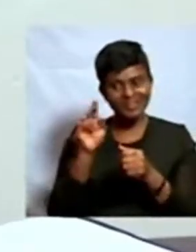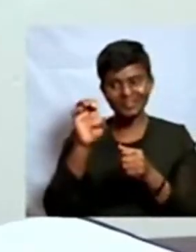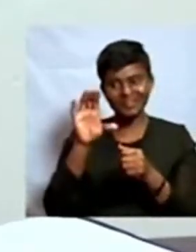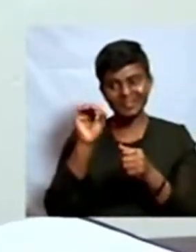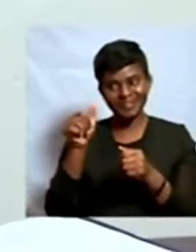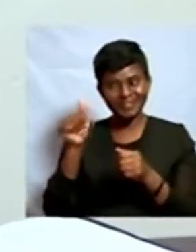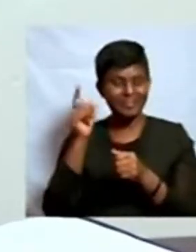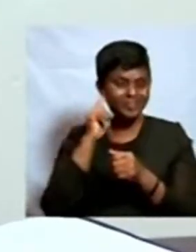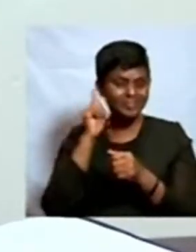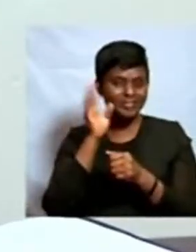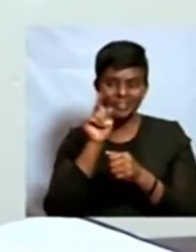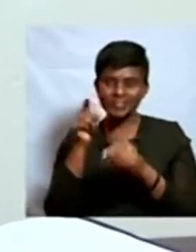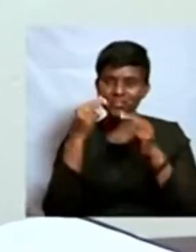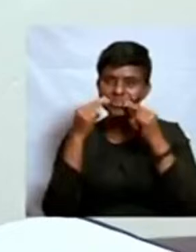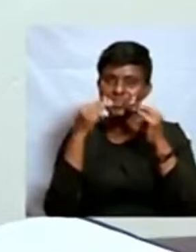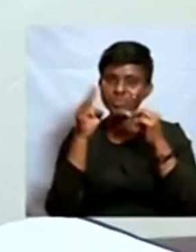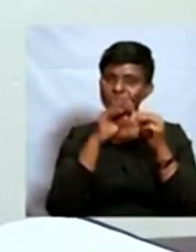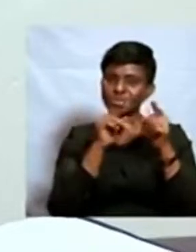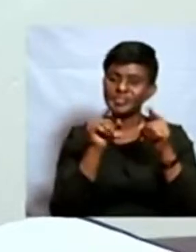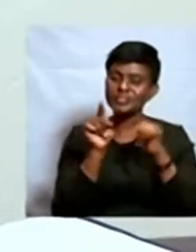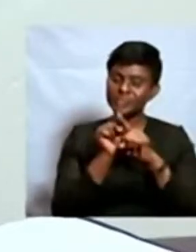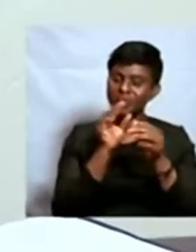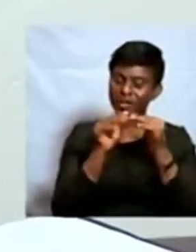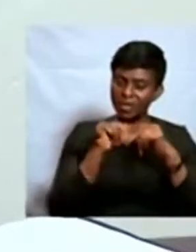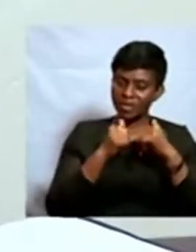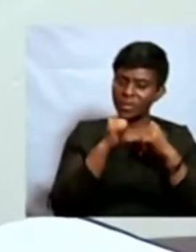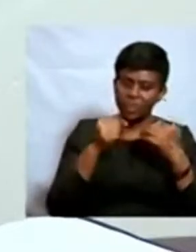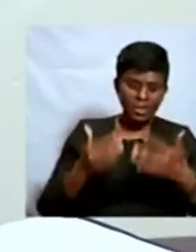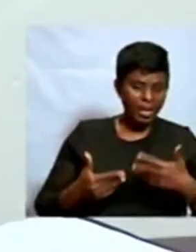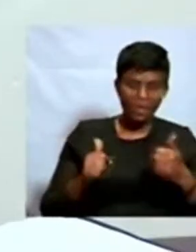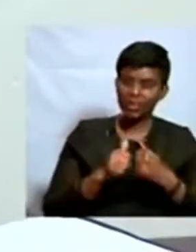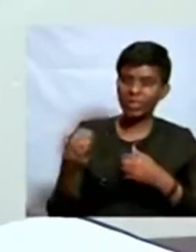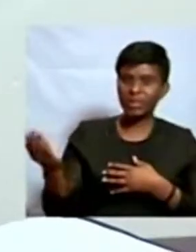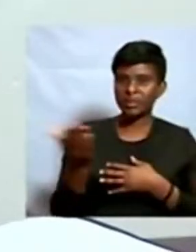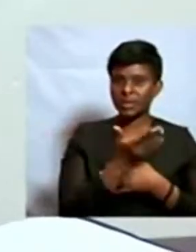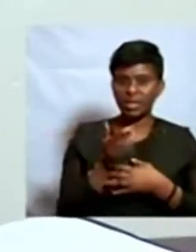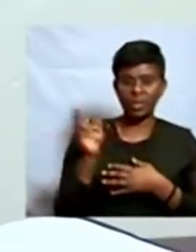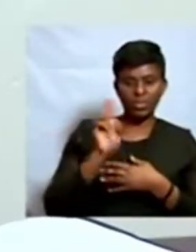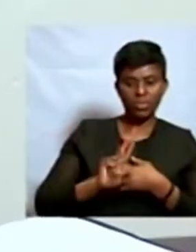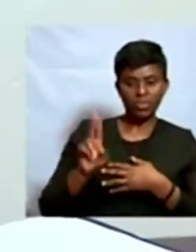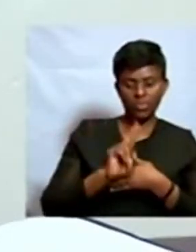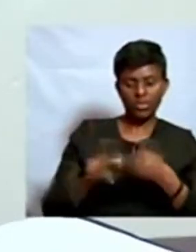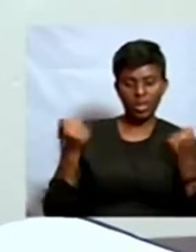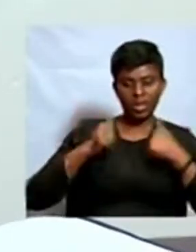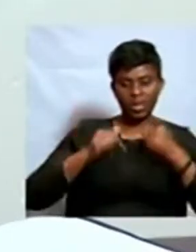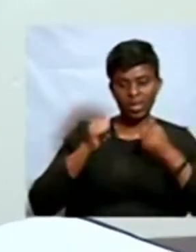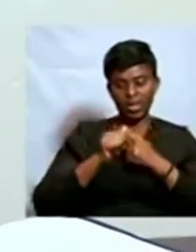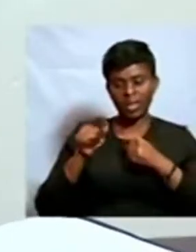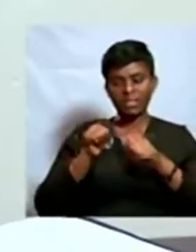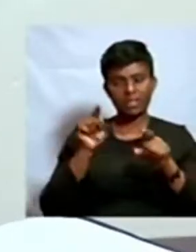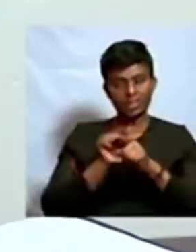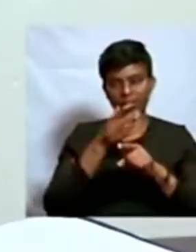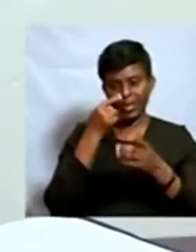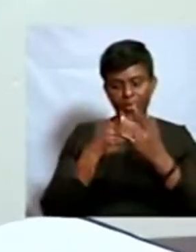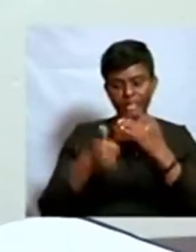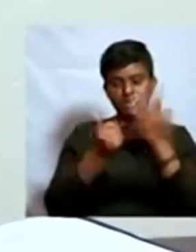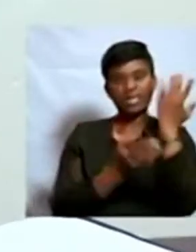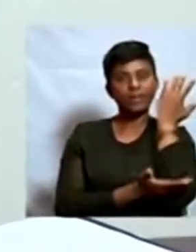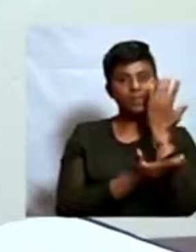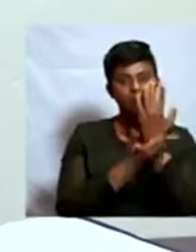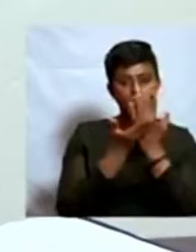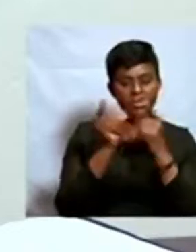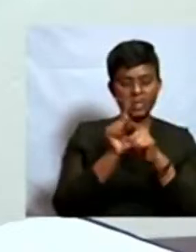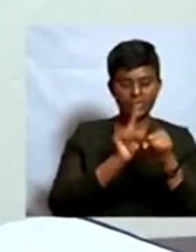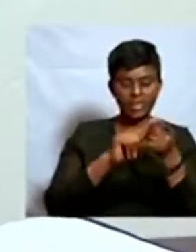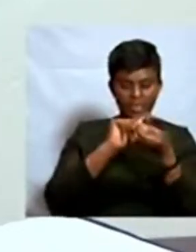has heard that message. If we are not happy with the uniform and the quality, then they must upgrade and